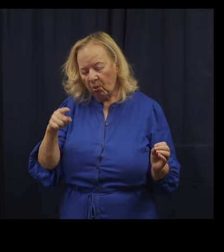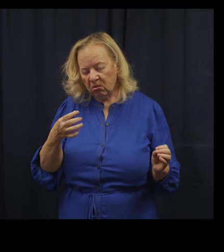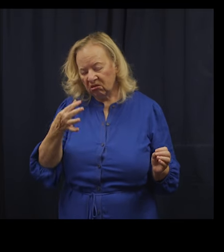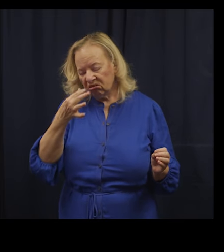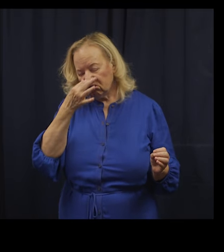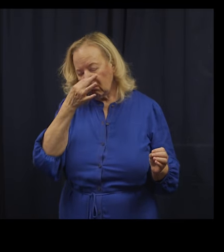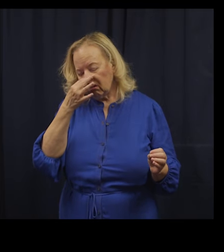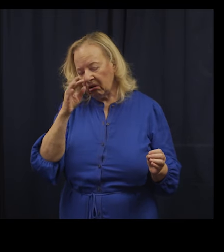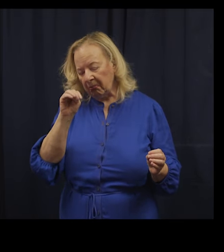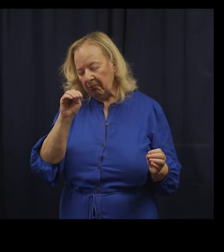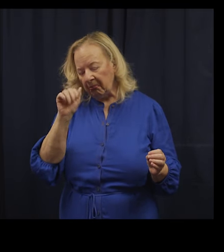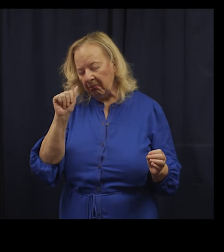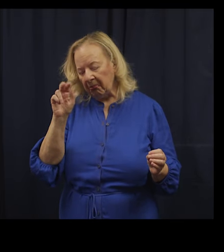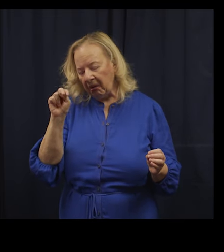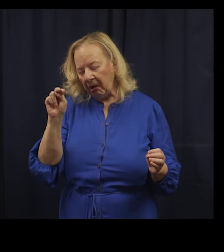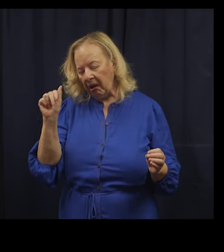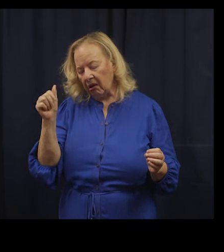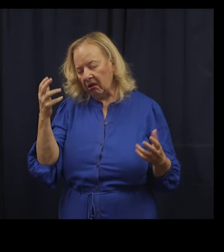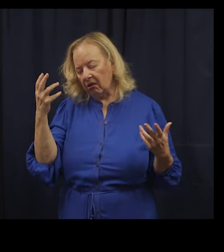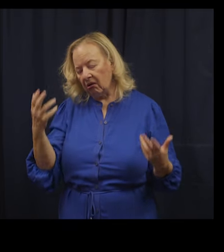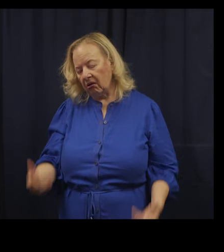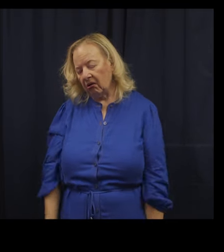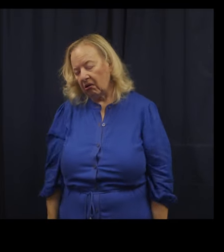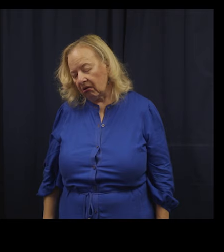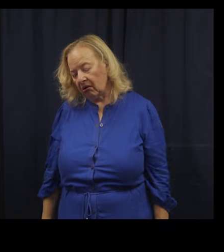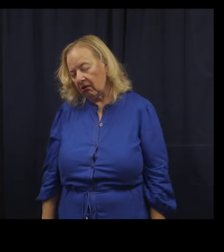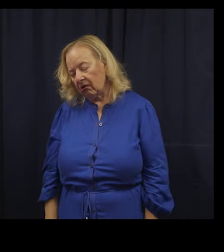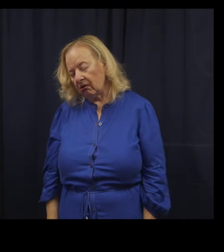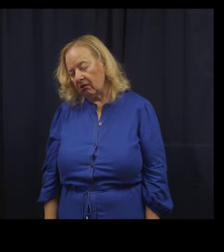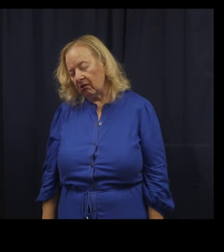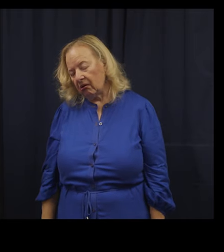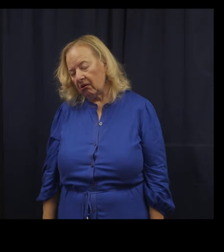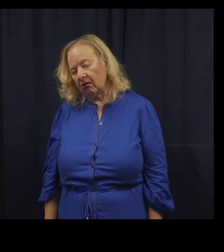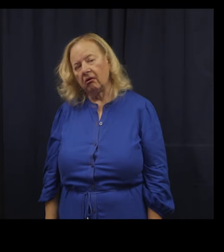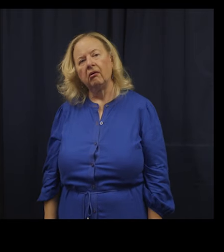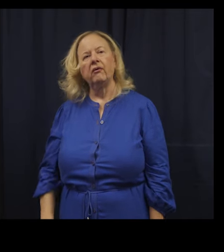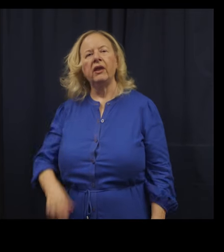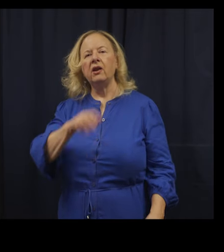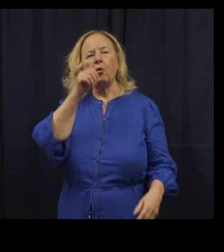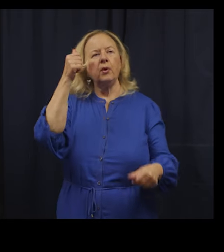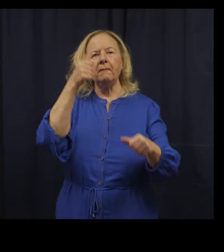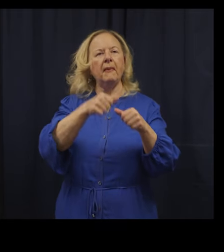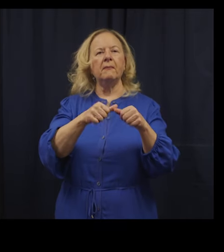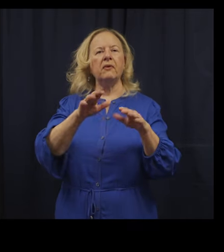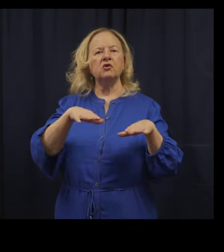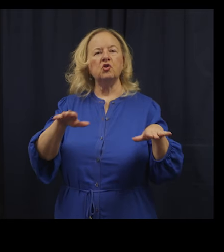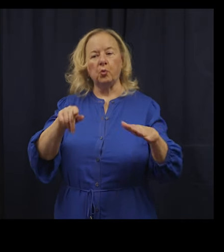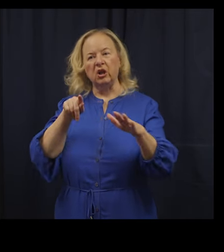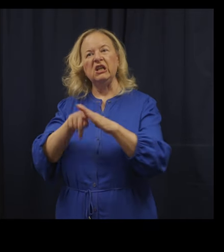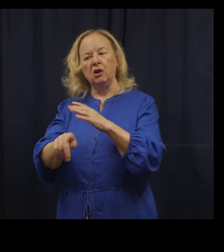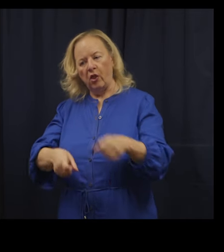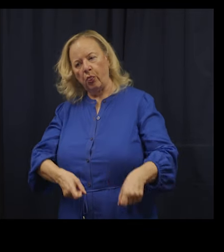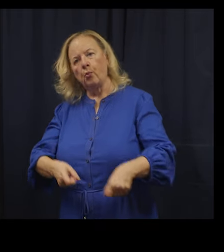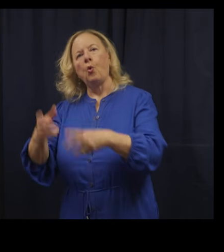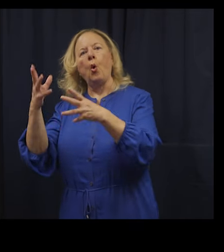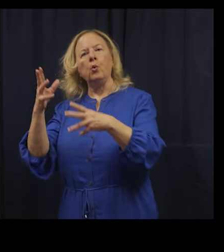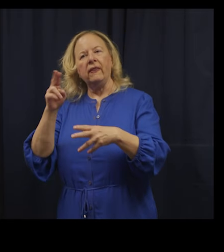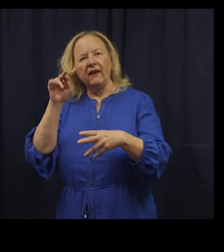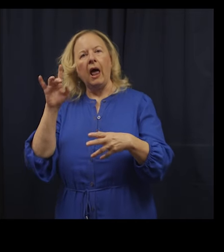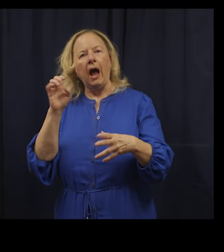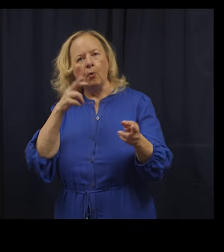stinking manna before our eyes. You know, they didn't remember their children being slaughtered and thrown into the